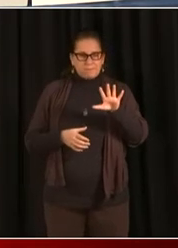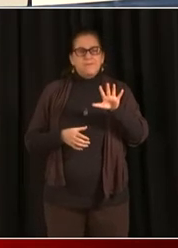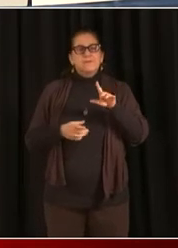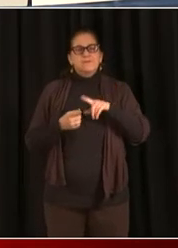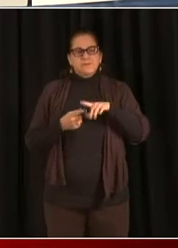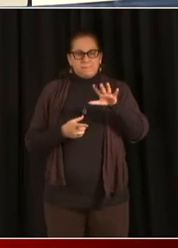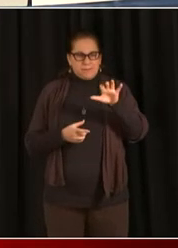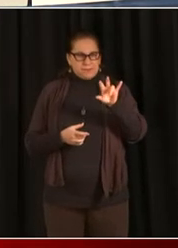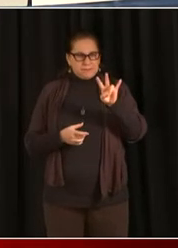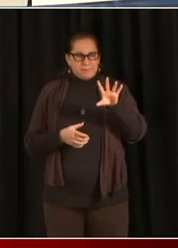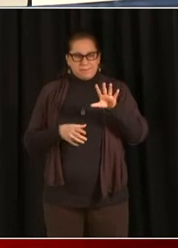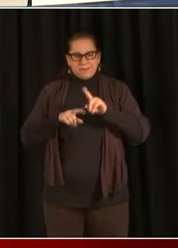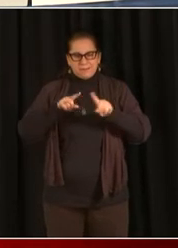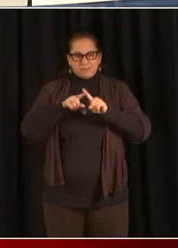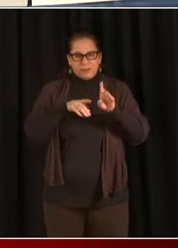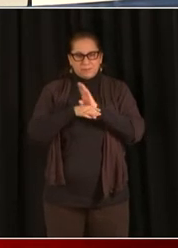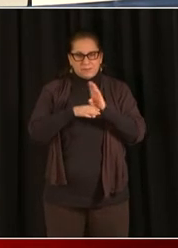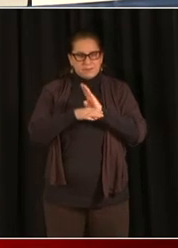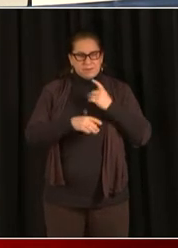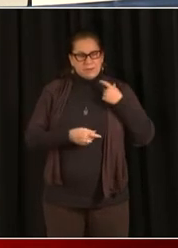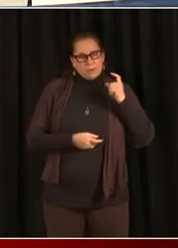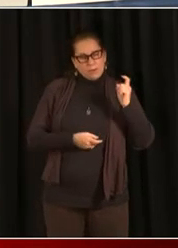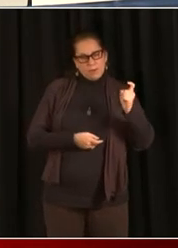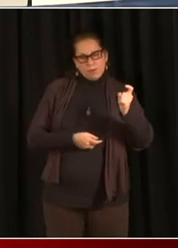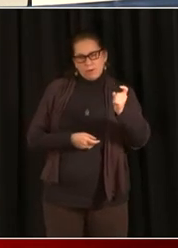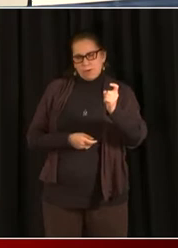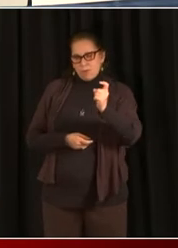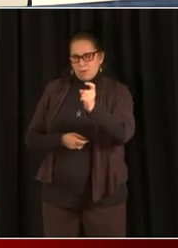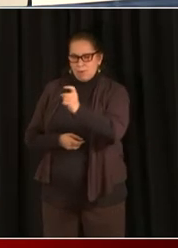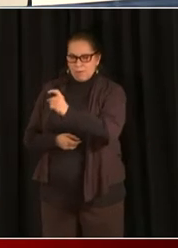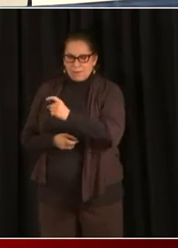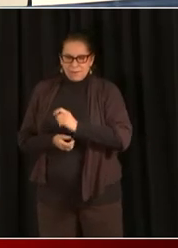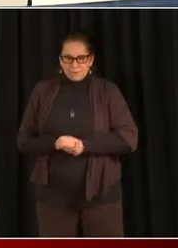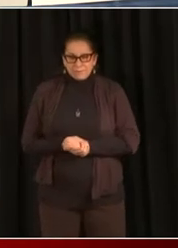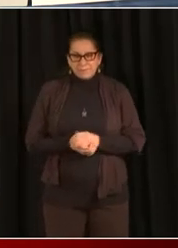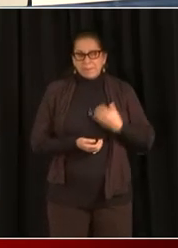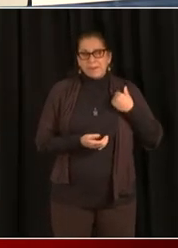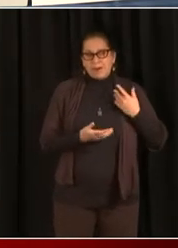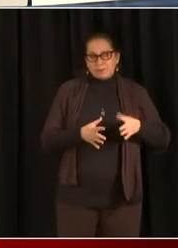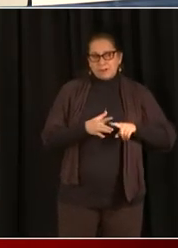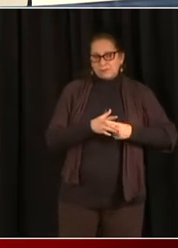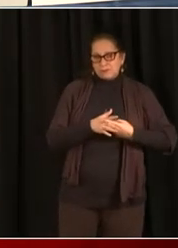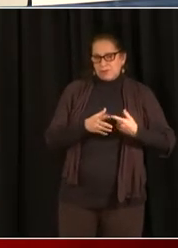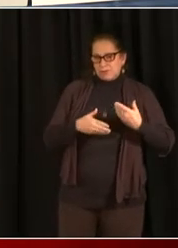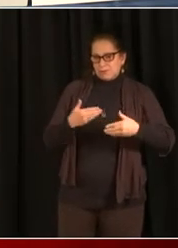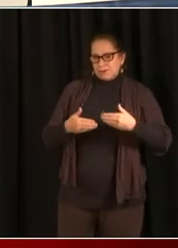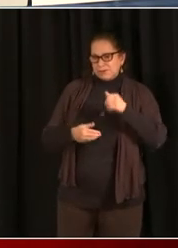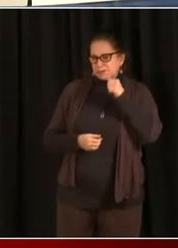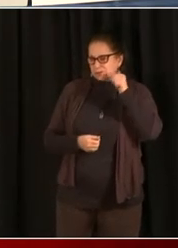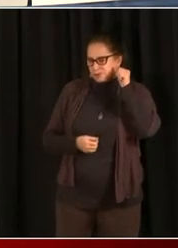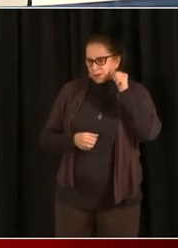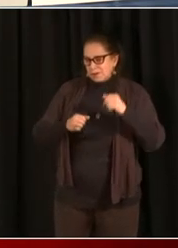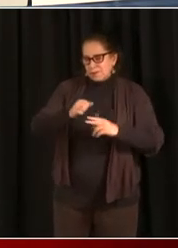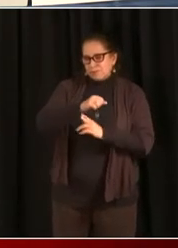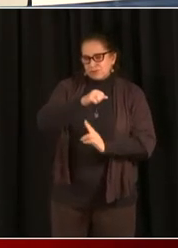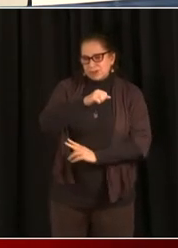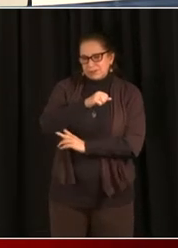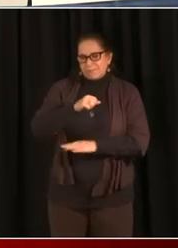in, we will continue to review. The timeline, it was yesterday. The Retail Bridge Fund was